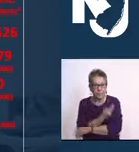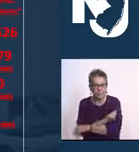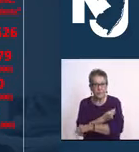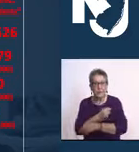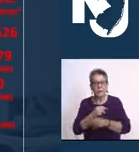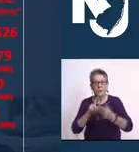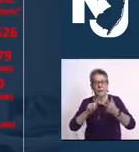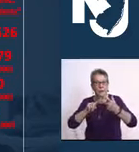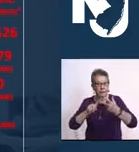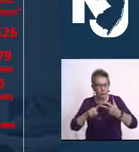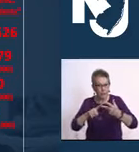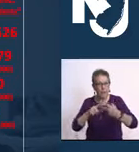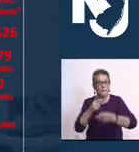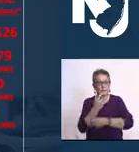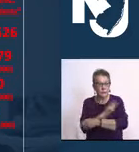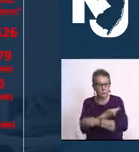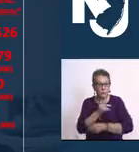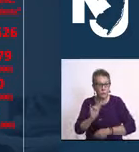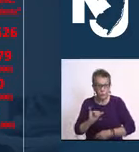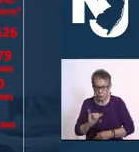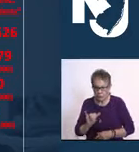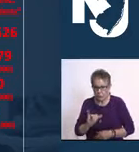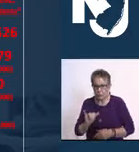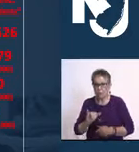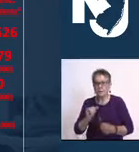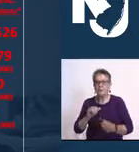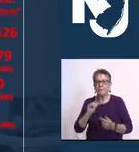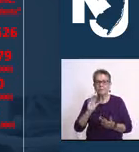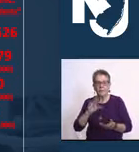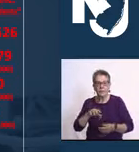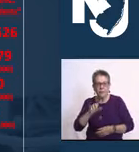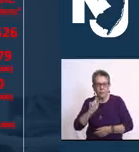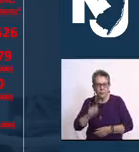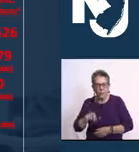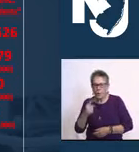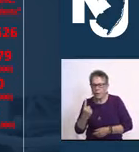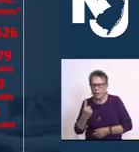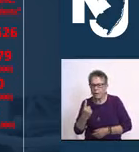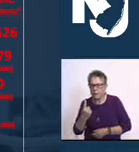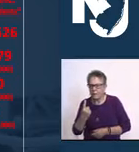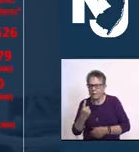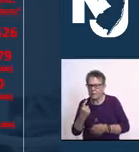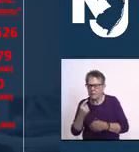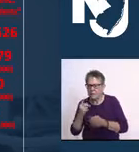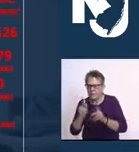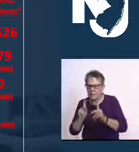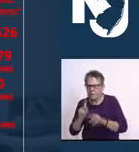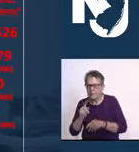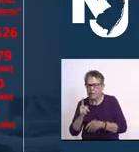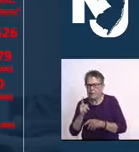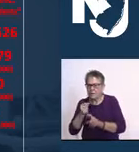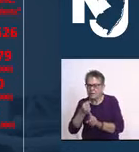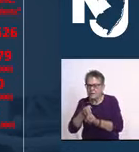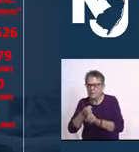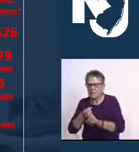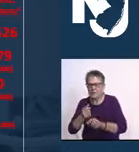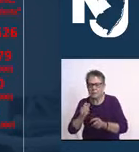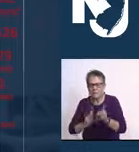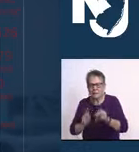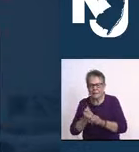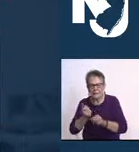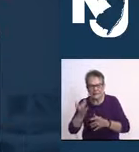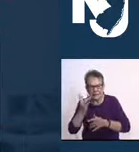100,000. I think that meets the definition of stark. And finally, let's get to check in on the data in our